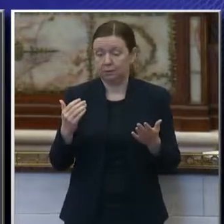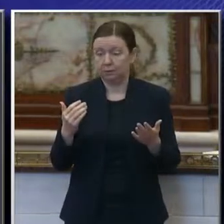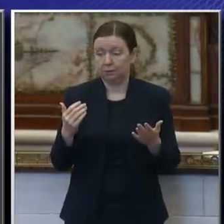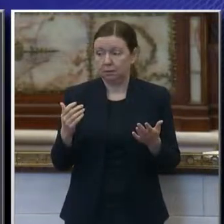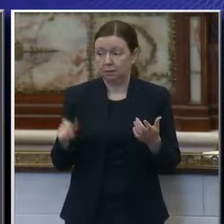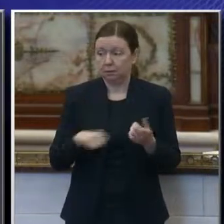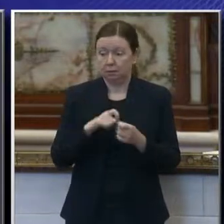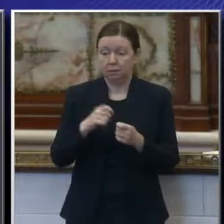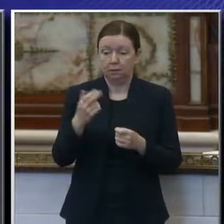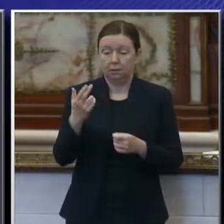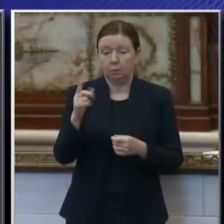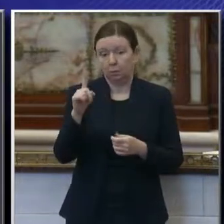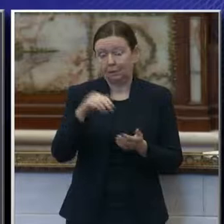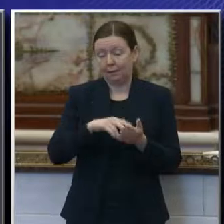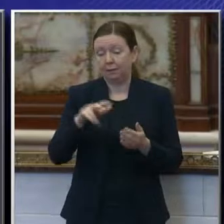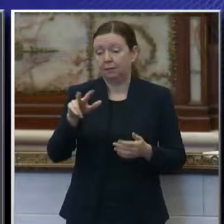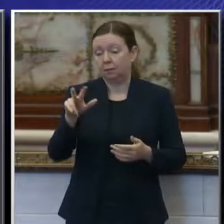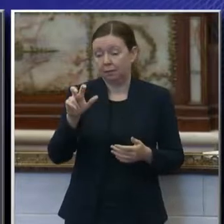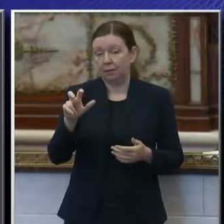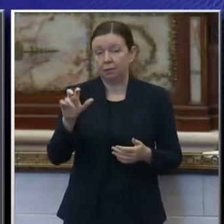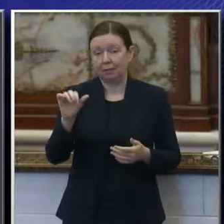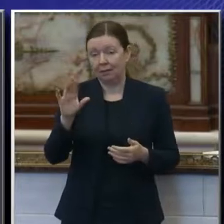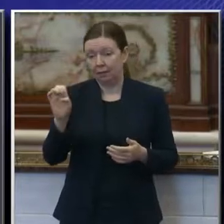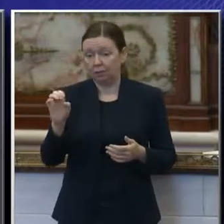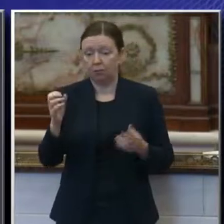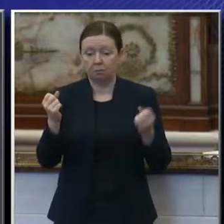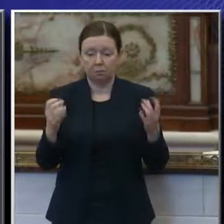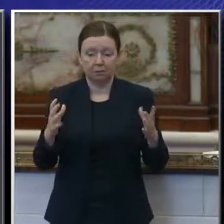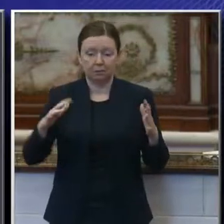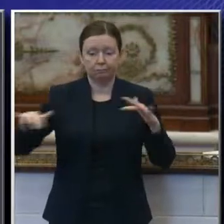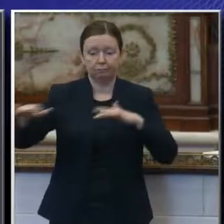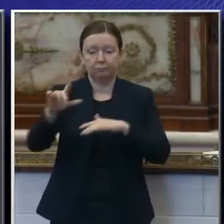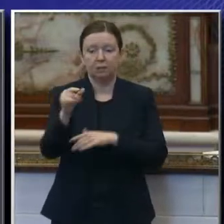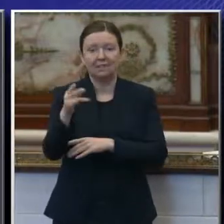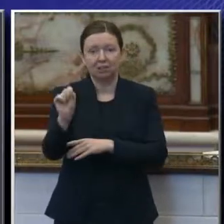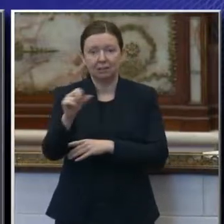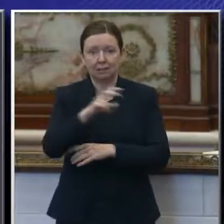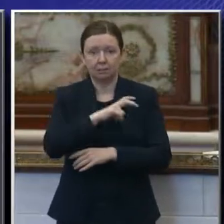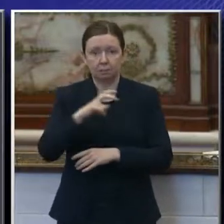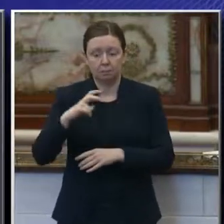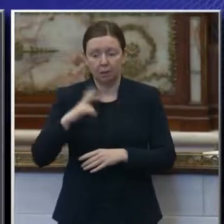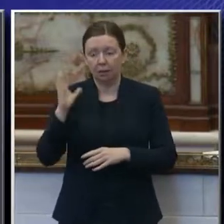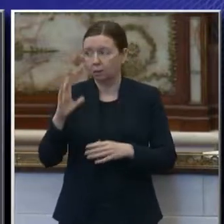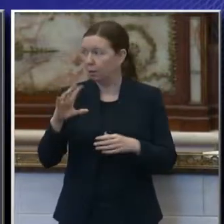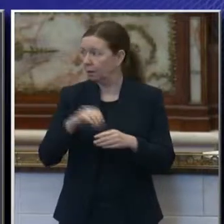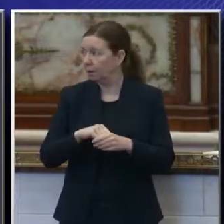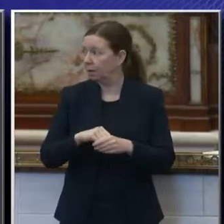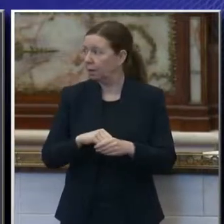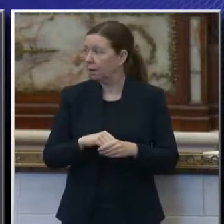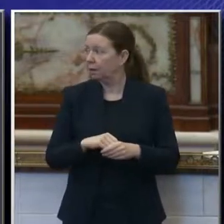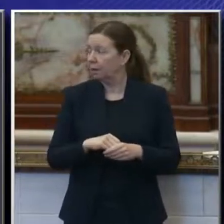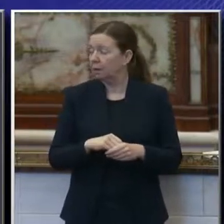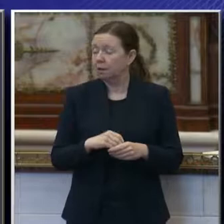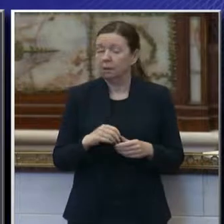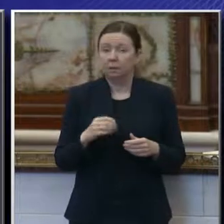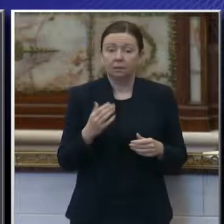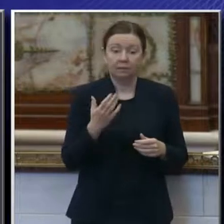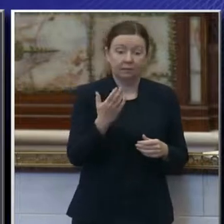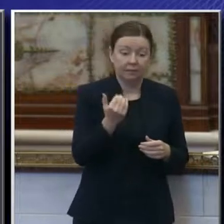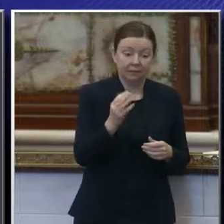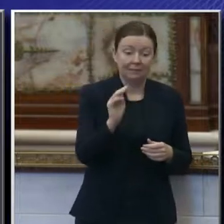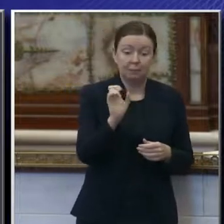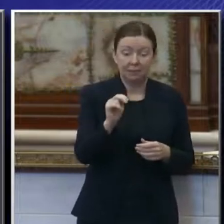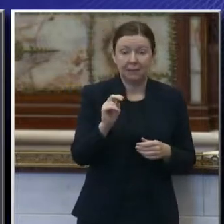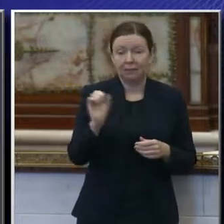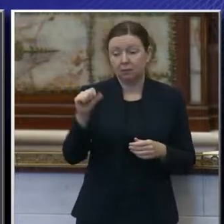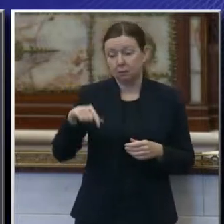specifically 1,300 acre multimodal logistics park, which will encompass anywhere from 13 to 15 million square